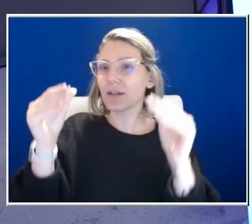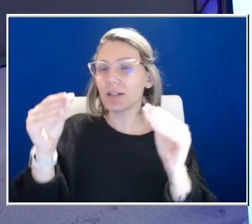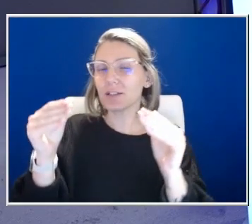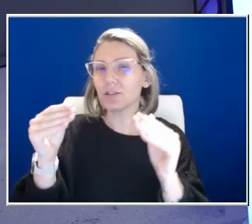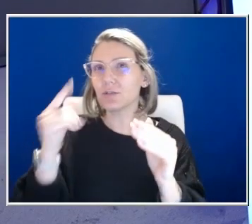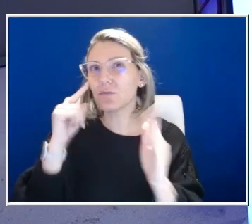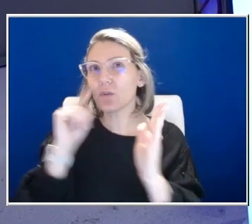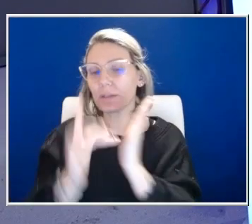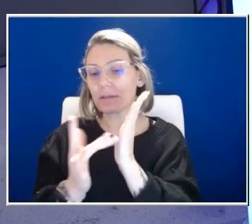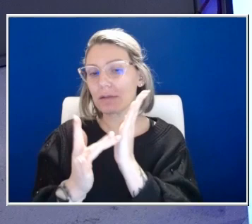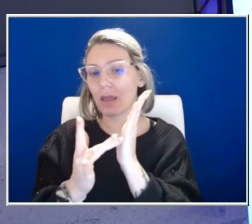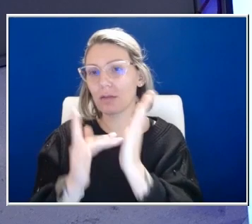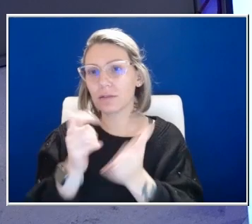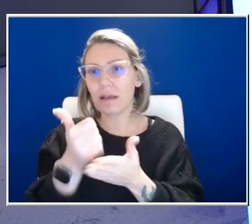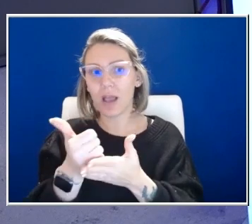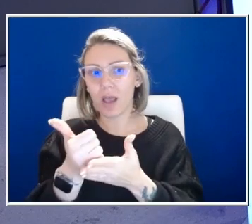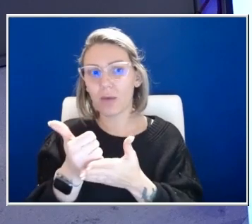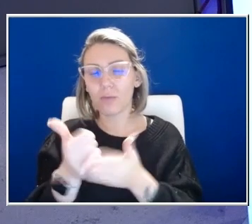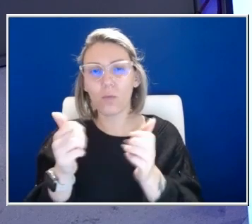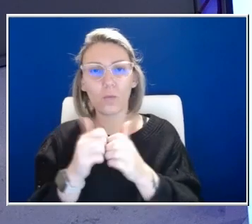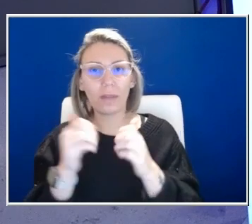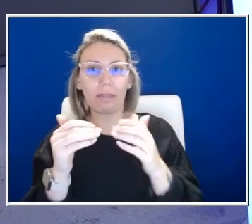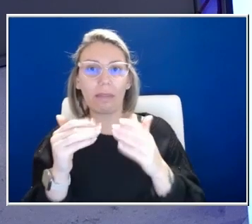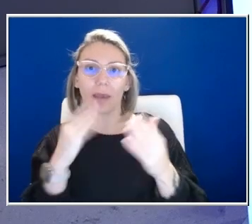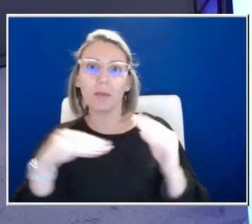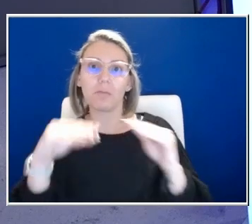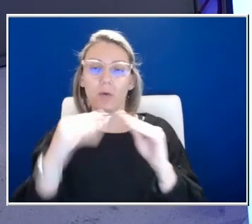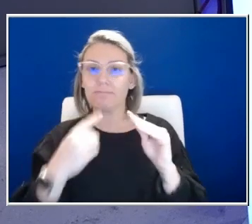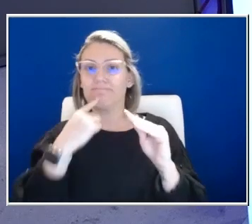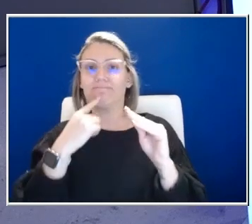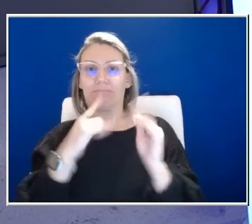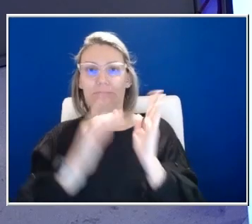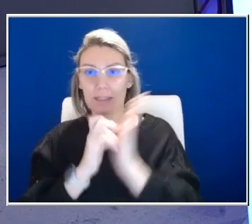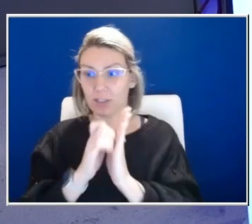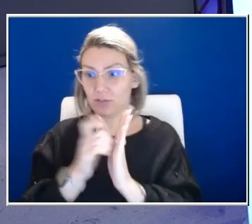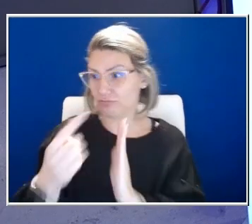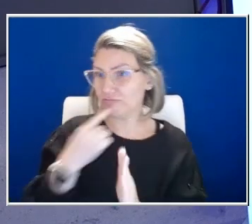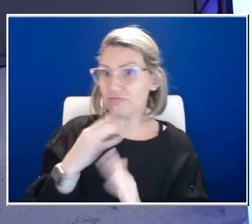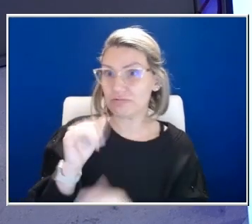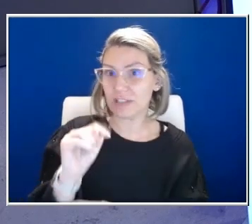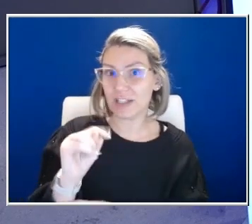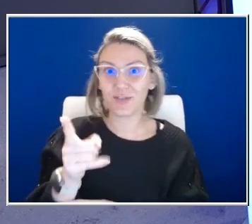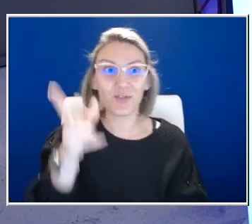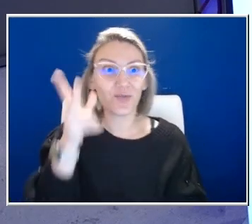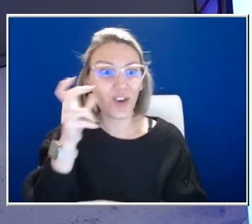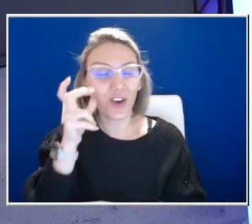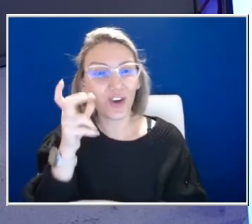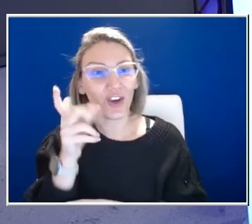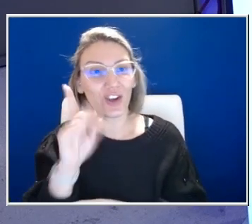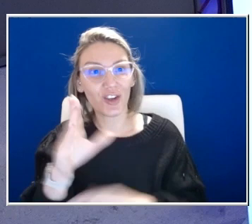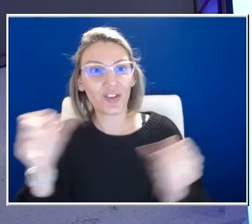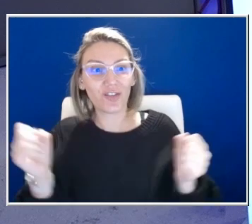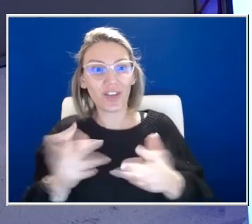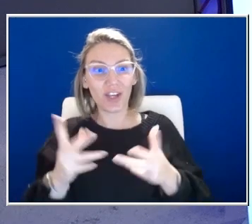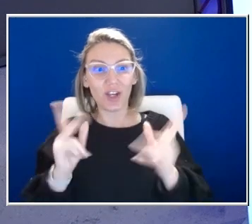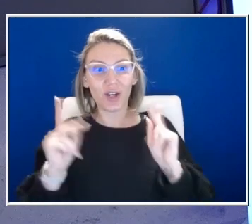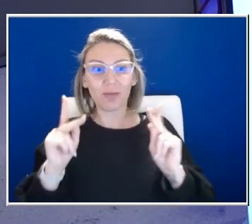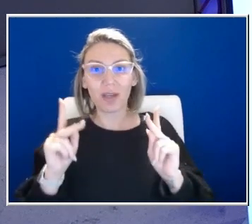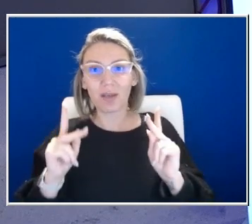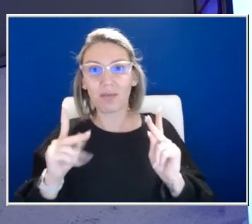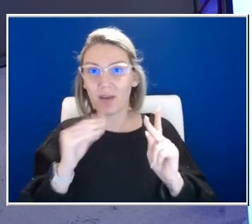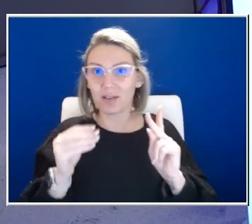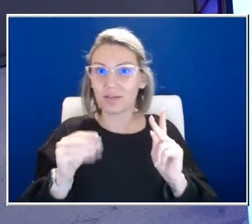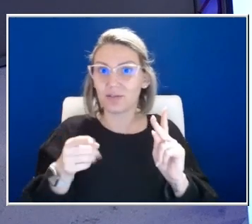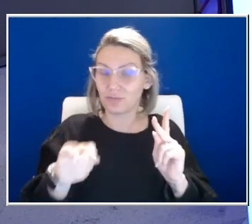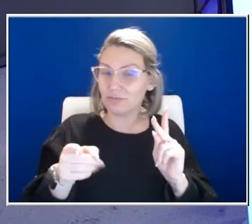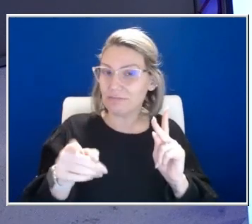when you have advanced cancers? And in this case with Yolanda, she said it, and you've heard this, and this is your fear, is that people, and Dr. Kaz, I know the same thing with